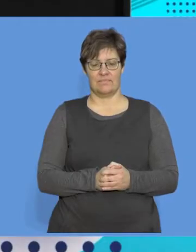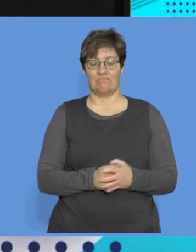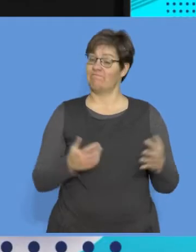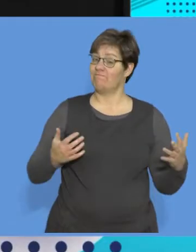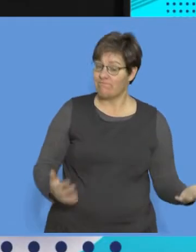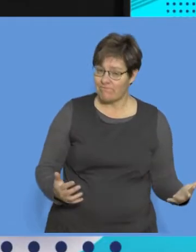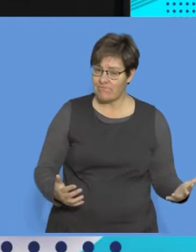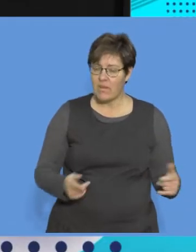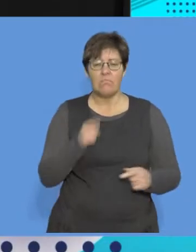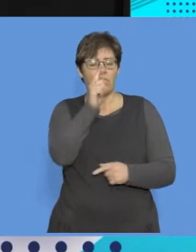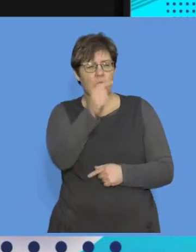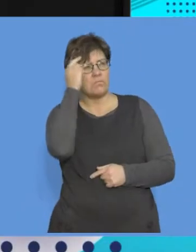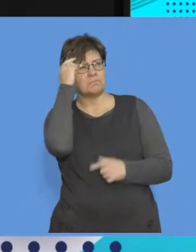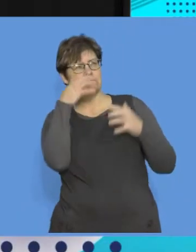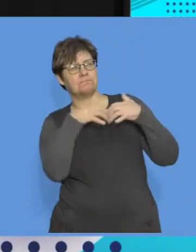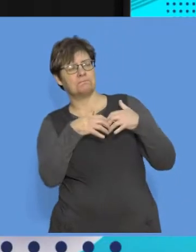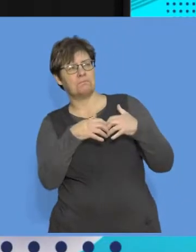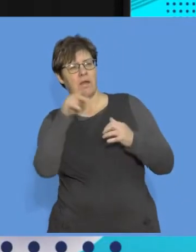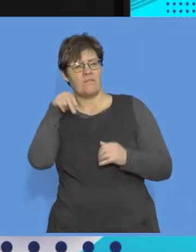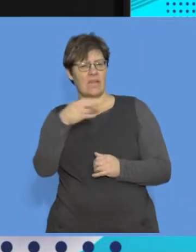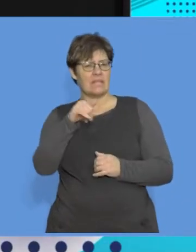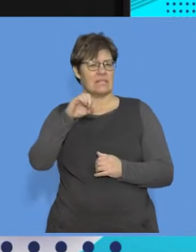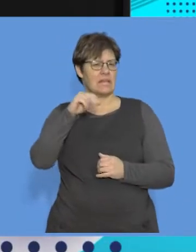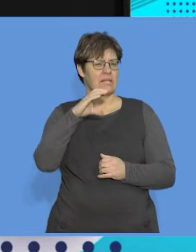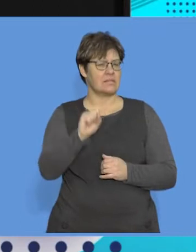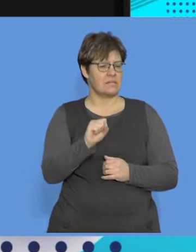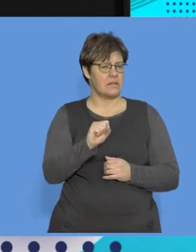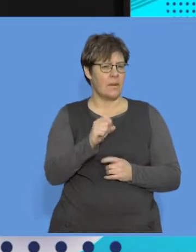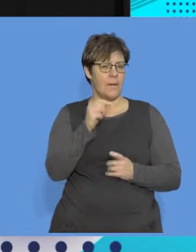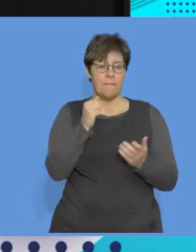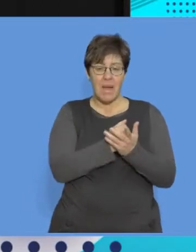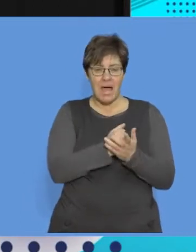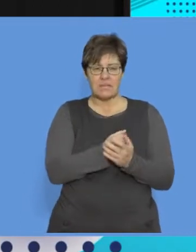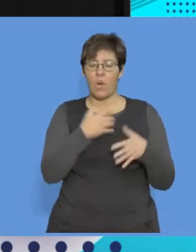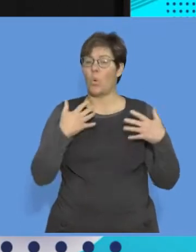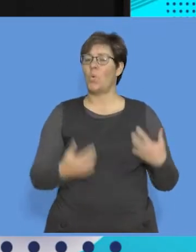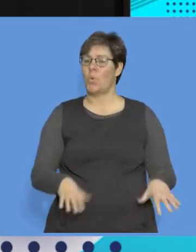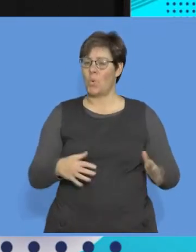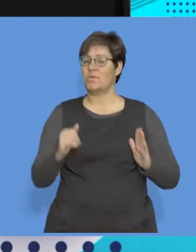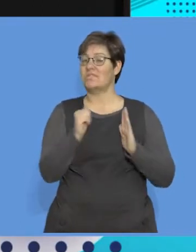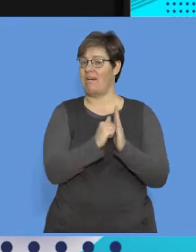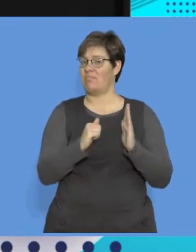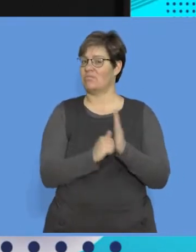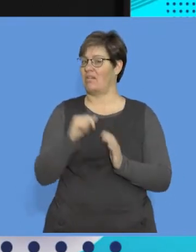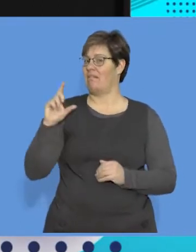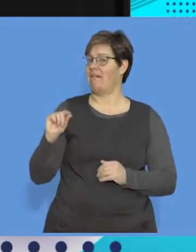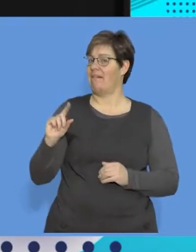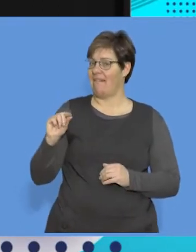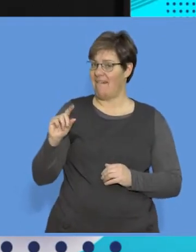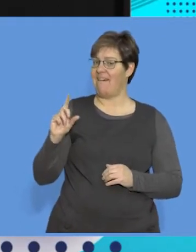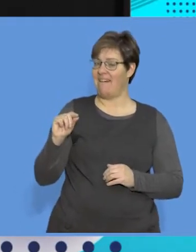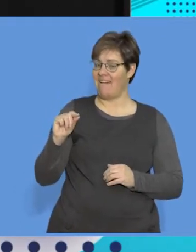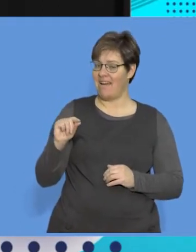So if we're thinking about physics, we have to recognize this as a fascinating subject. It requires lots